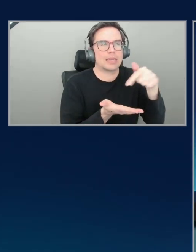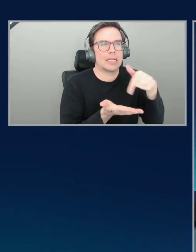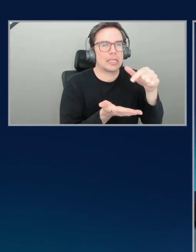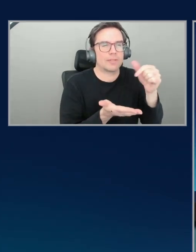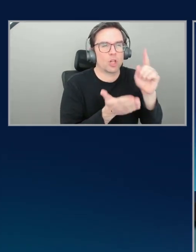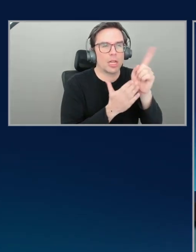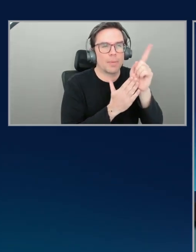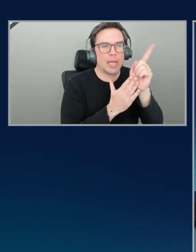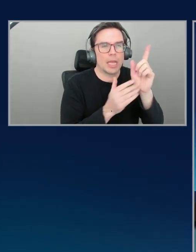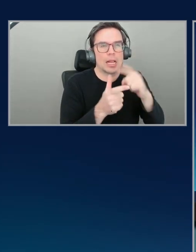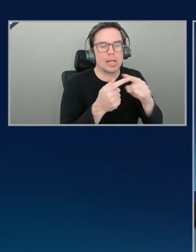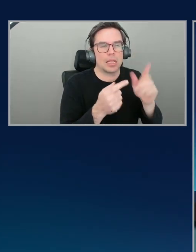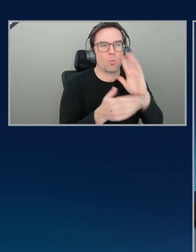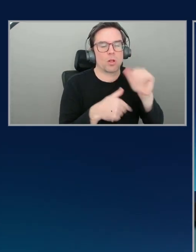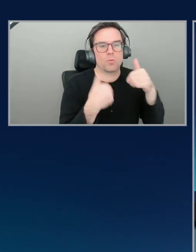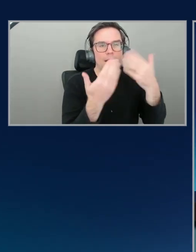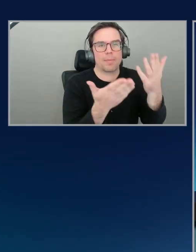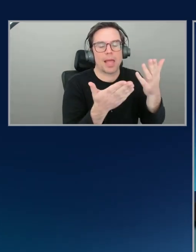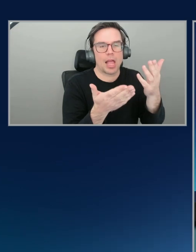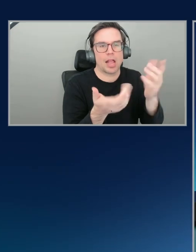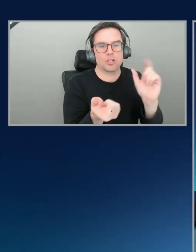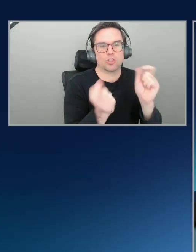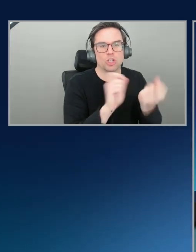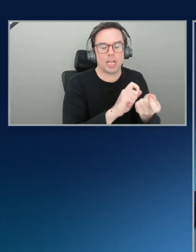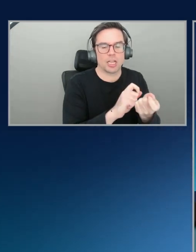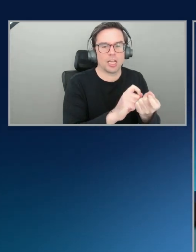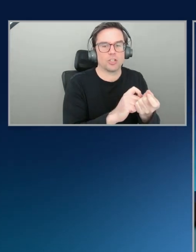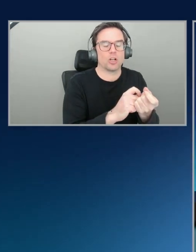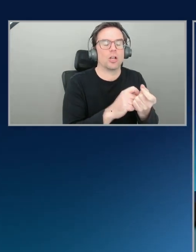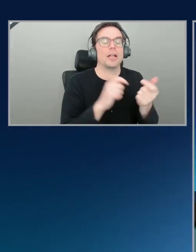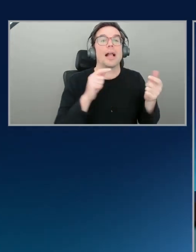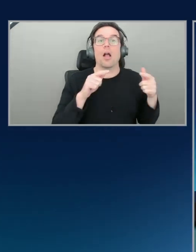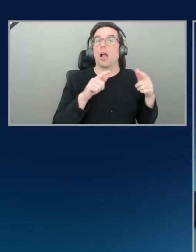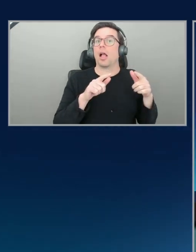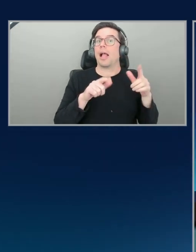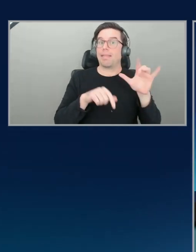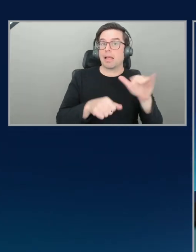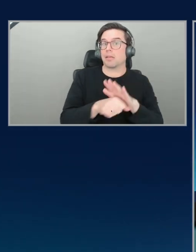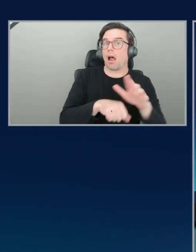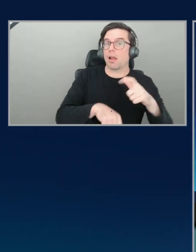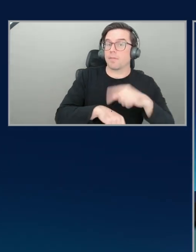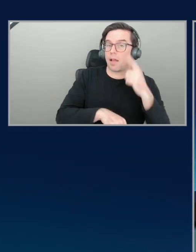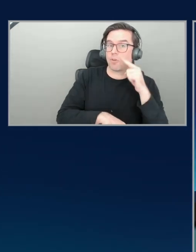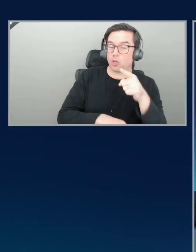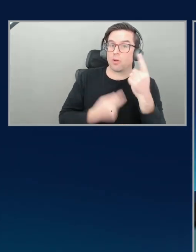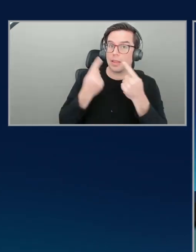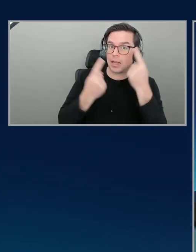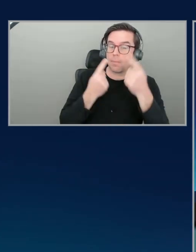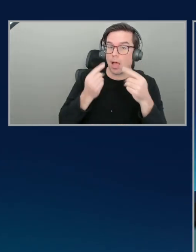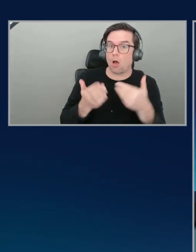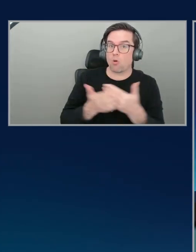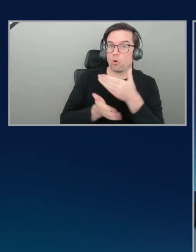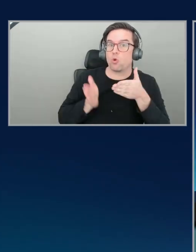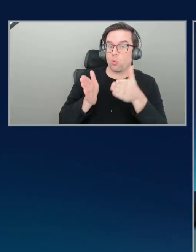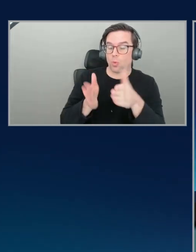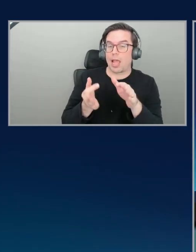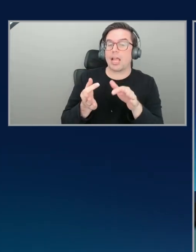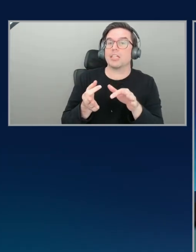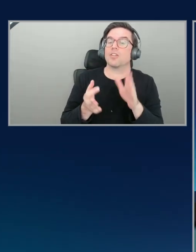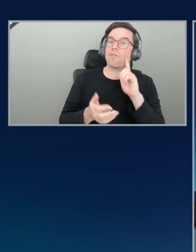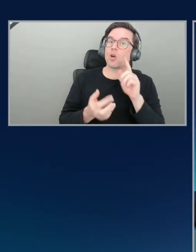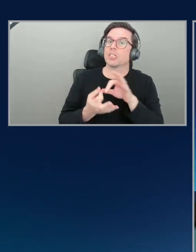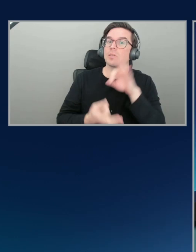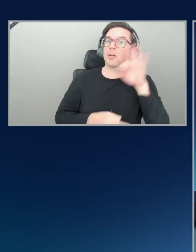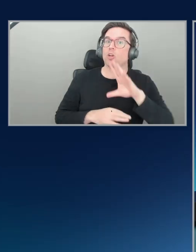time to think of new ways to crush their spirits. That's right. Yeah, there's dozens of different ways. Well, we got about a minute left, Ryan. I do want to cover how people